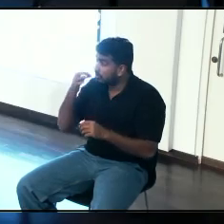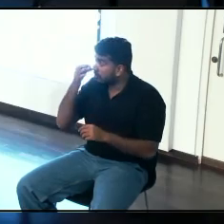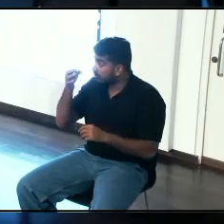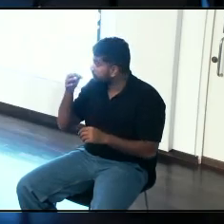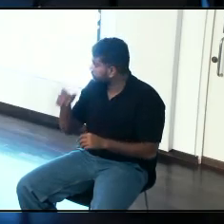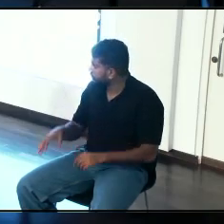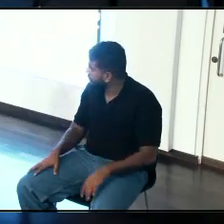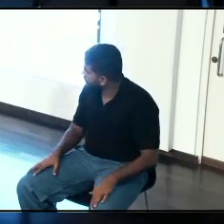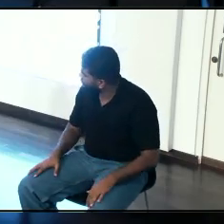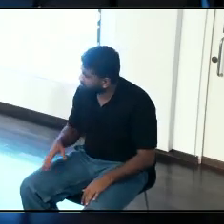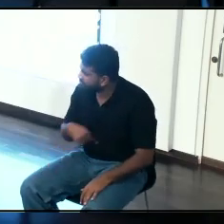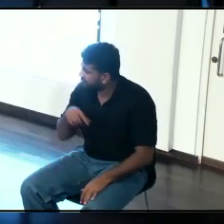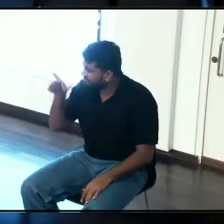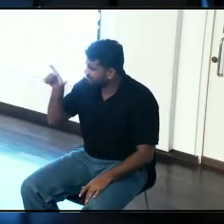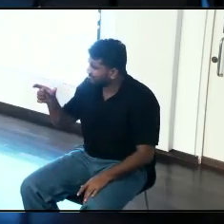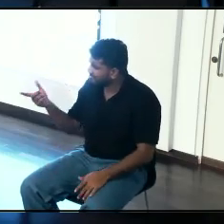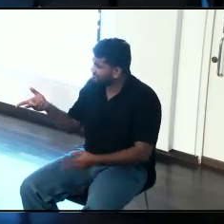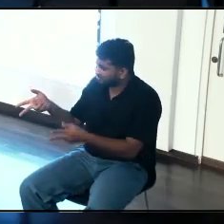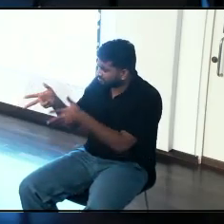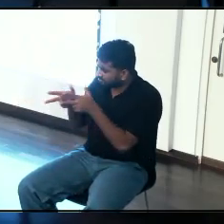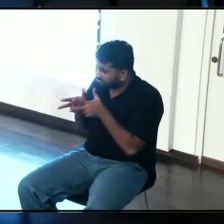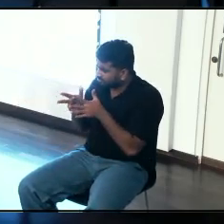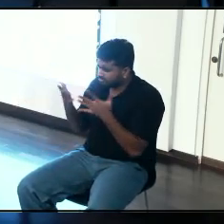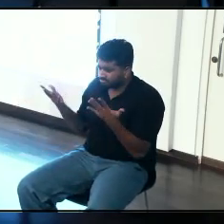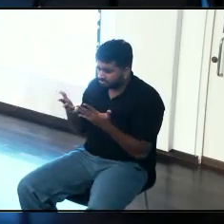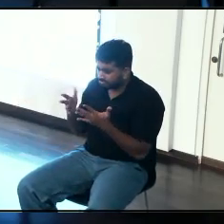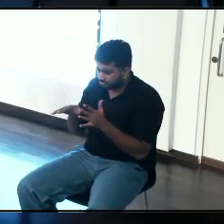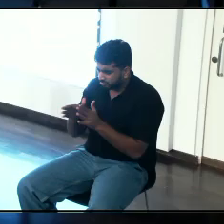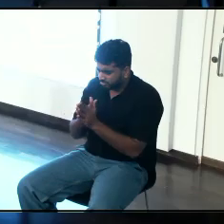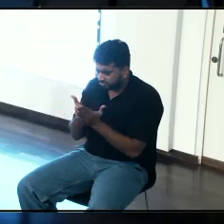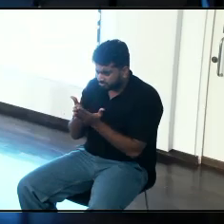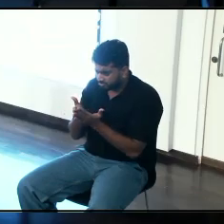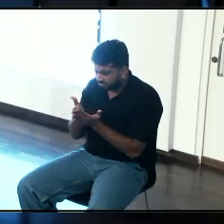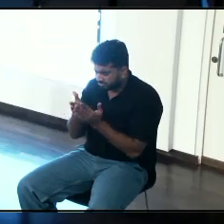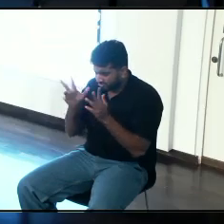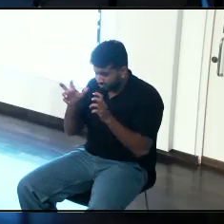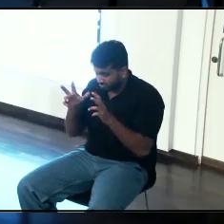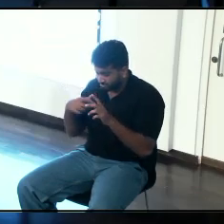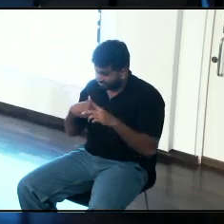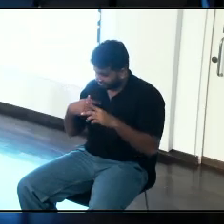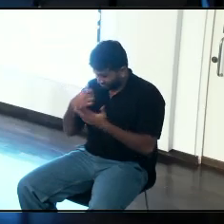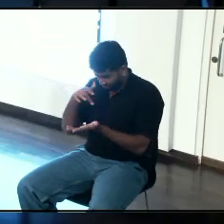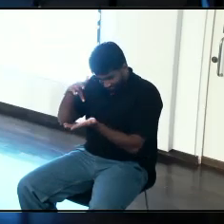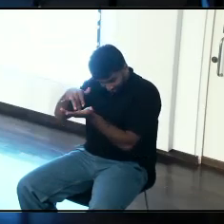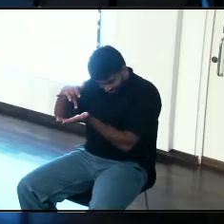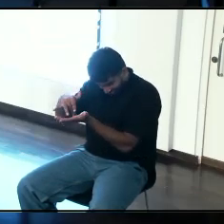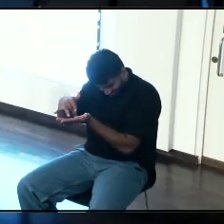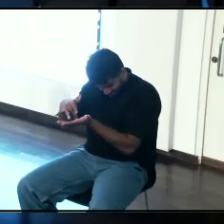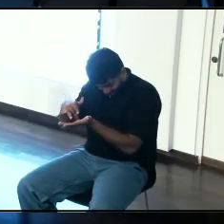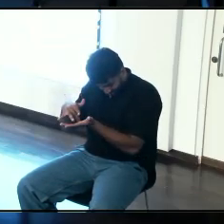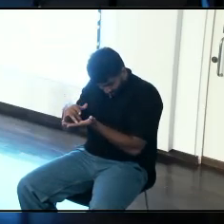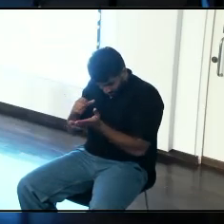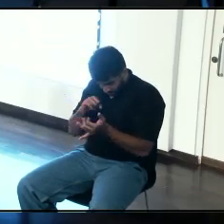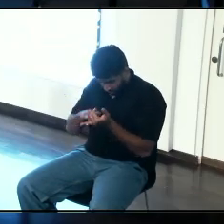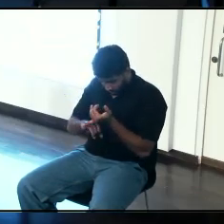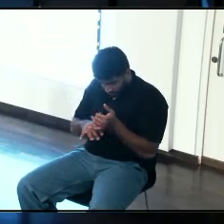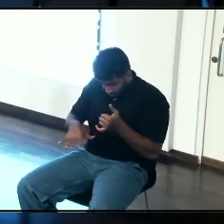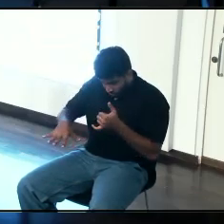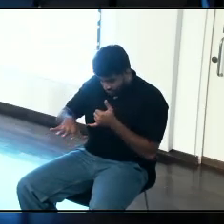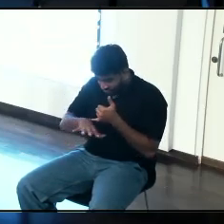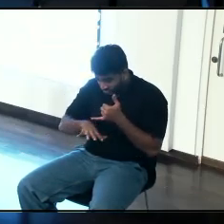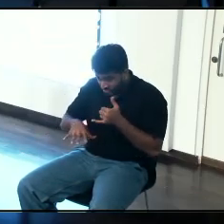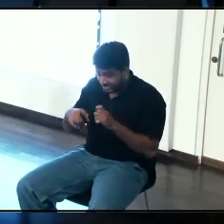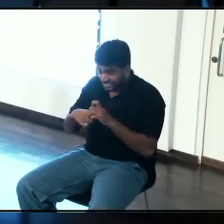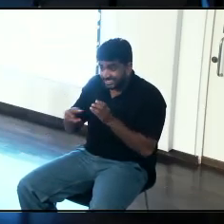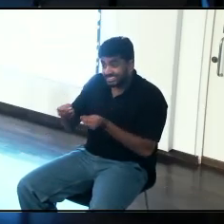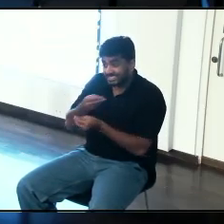entrepreneur. And he told me that, Ulka, your book is not about geography, it's not about socioeconomics, or it's